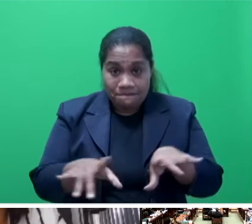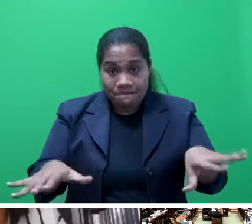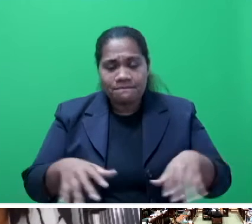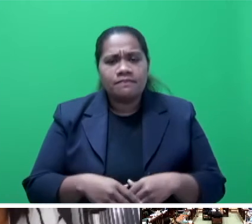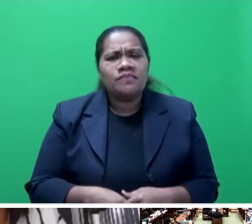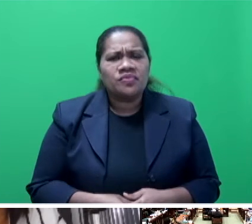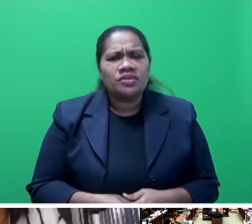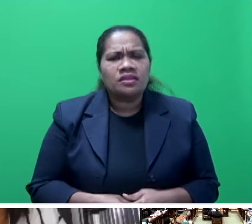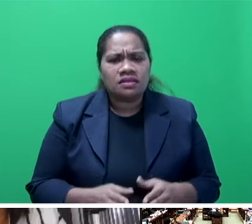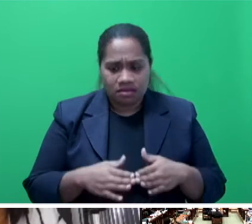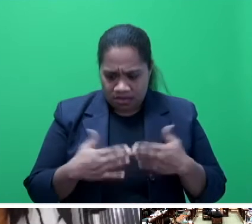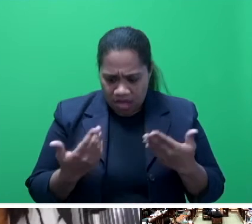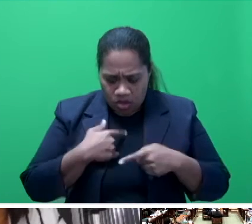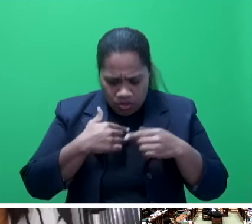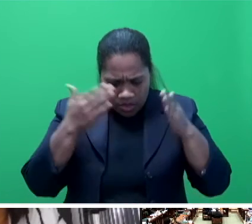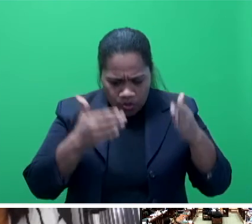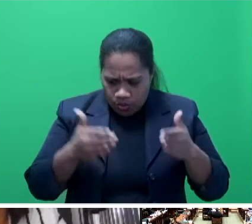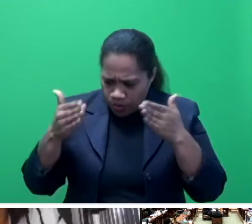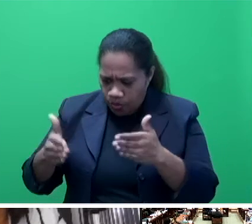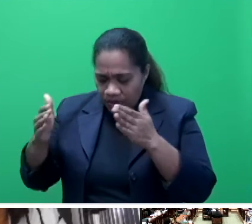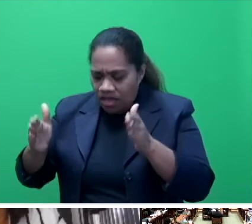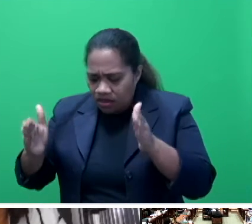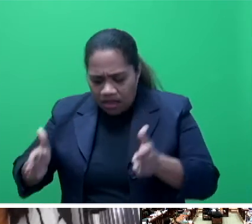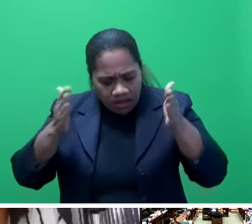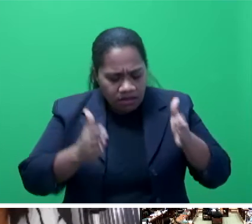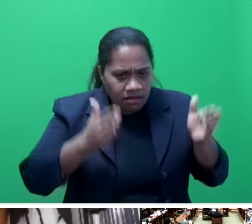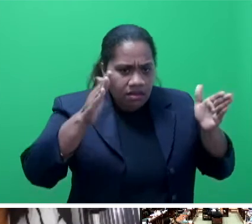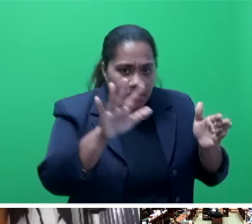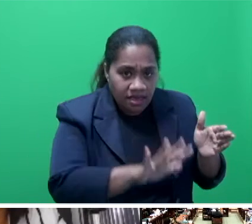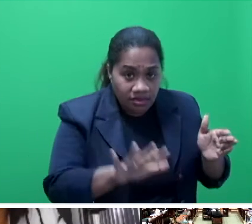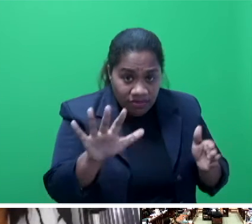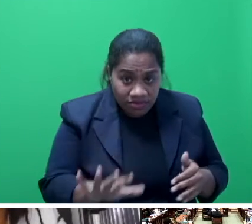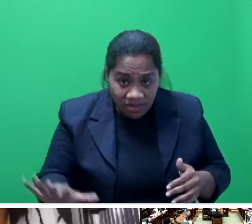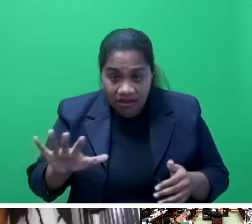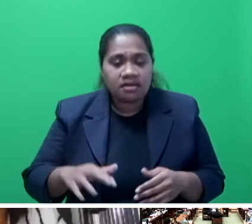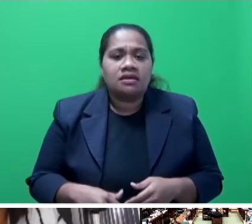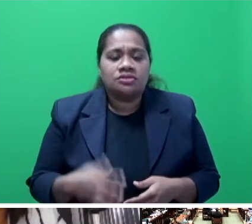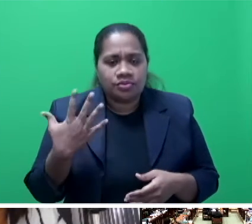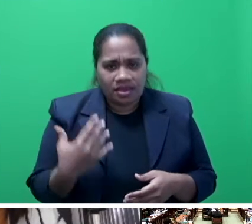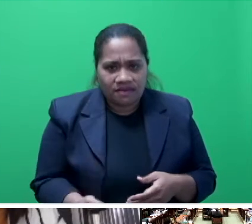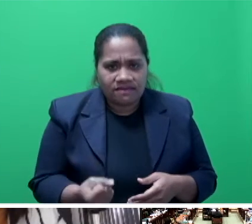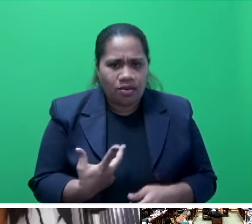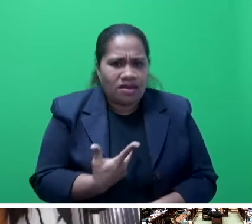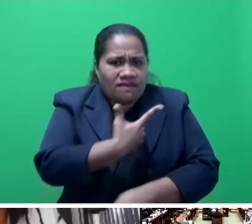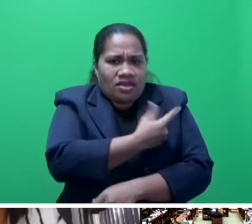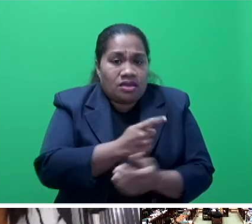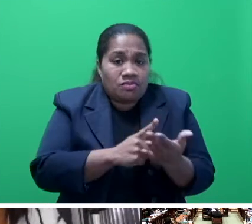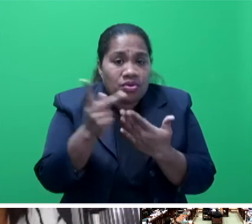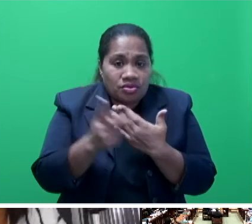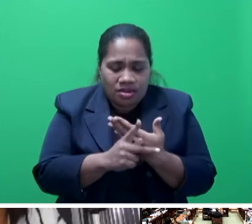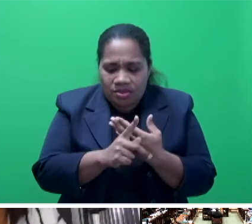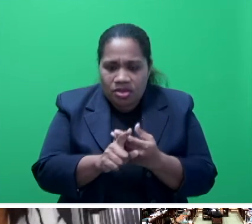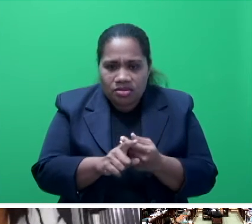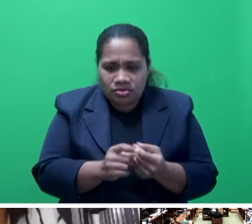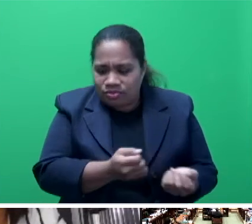now targeting the containment areas and have re-strategized our vaccination program with going closer to the communities. In